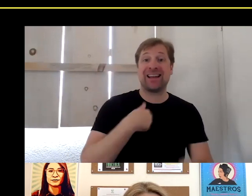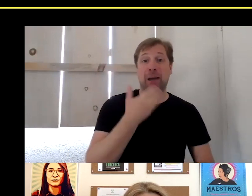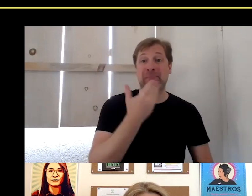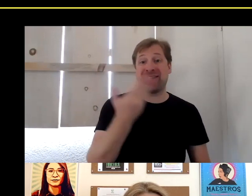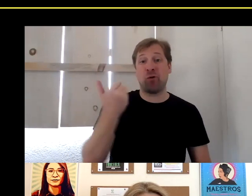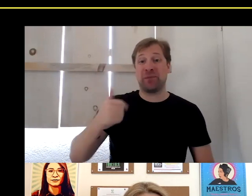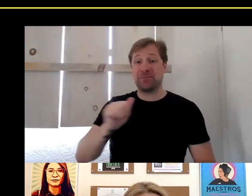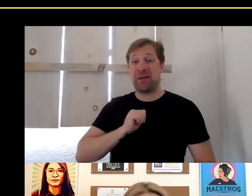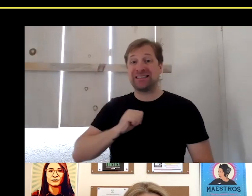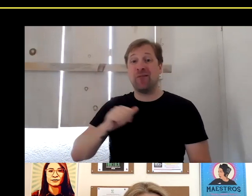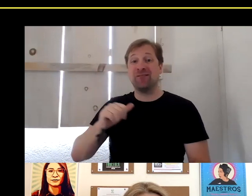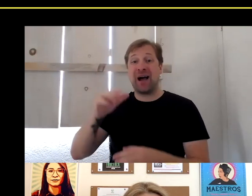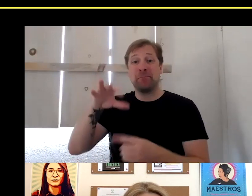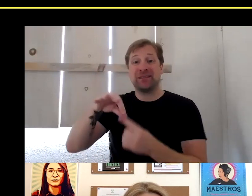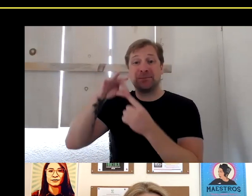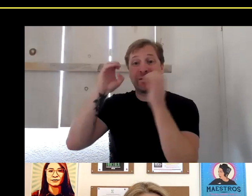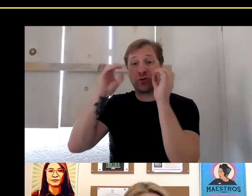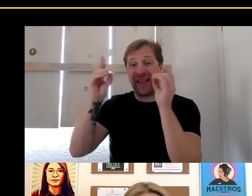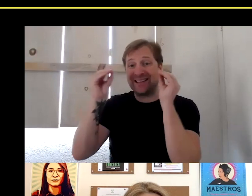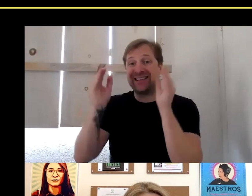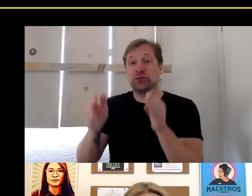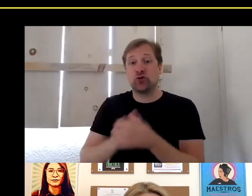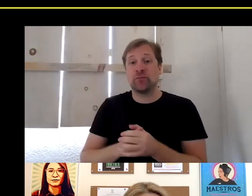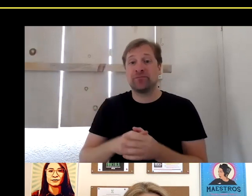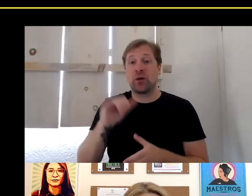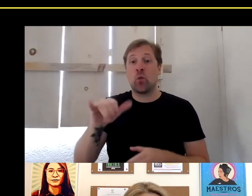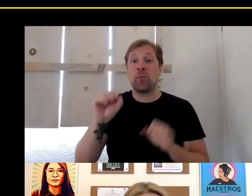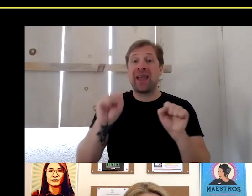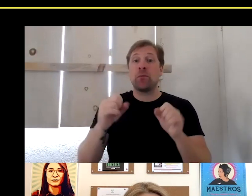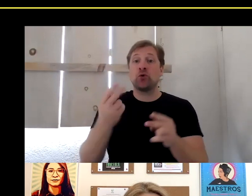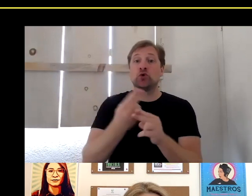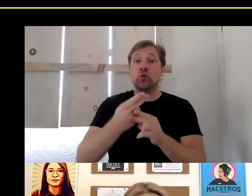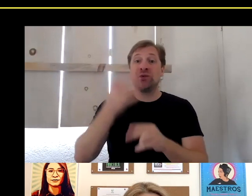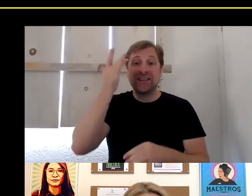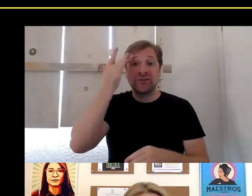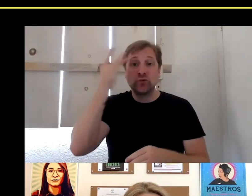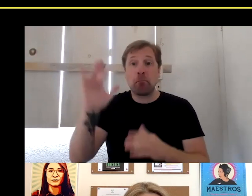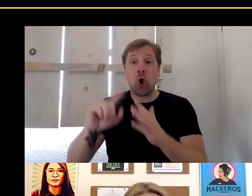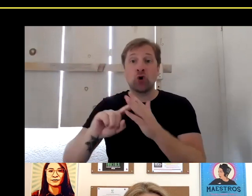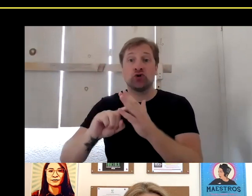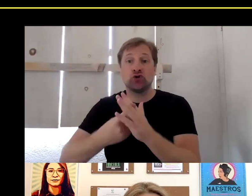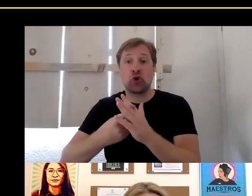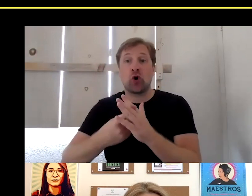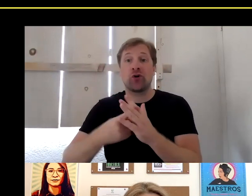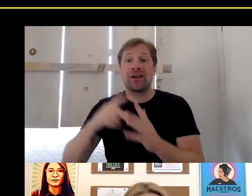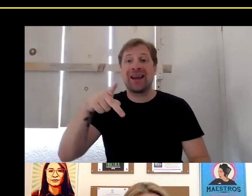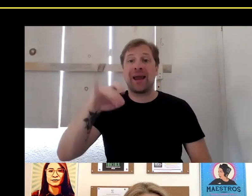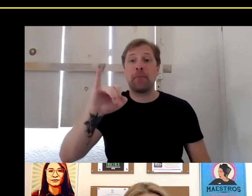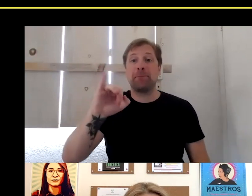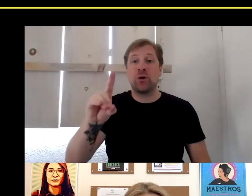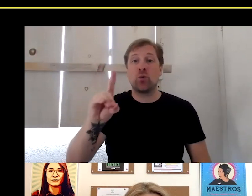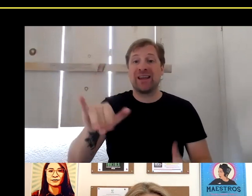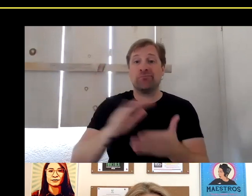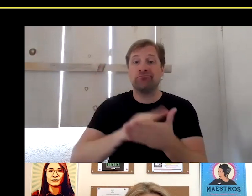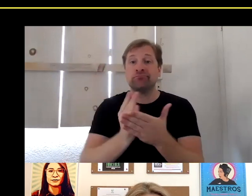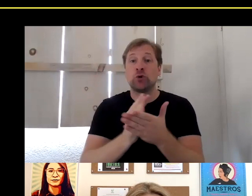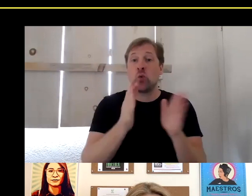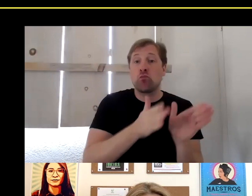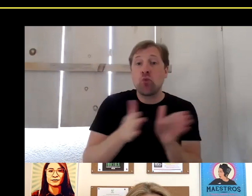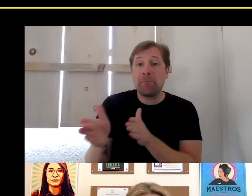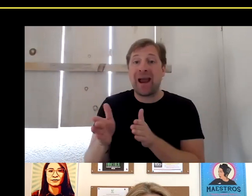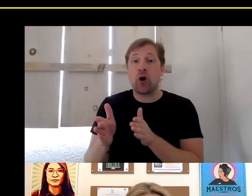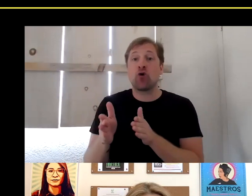education educator that we'll be able to use the Smart Start period to prepare our programs, to establish